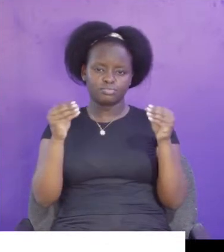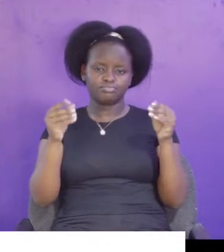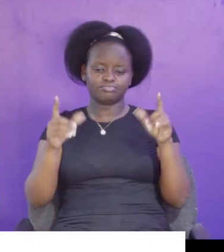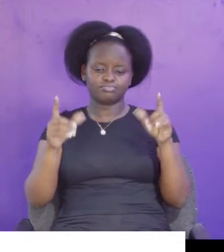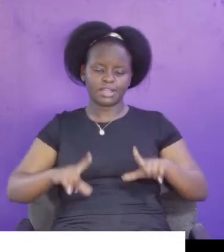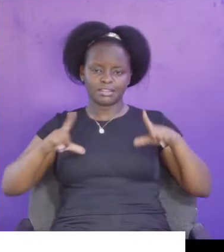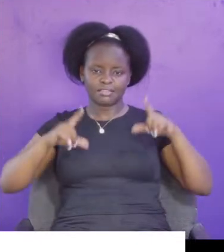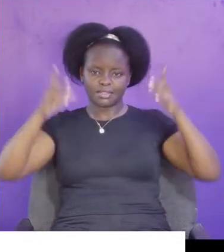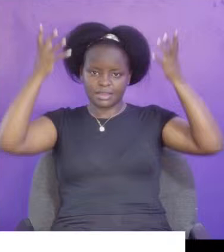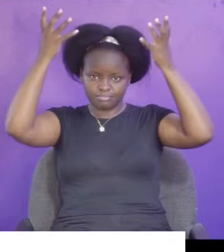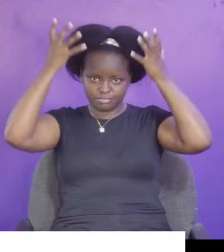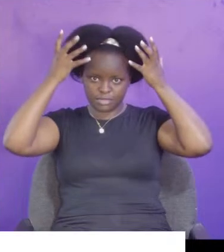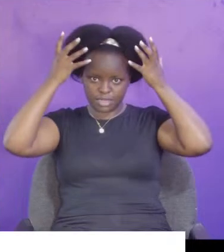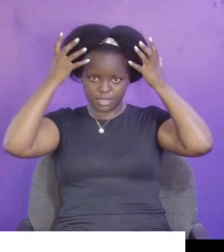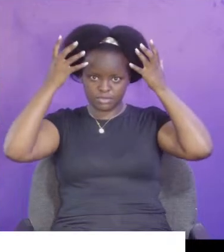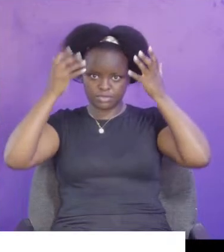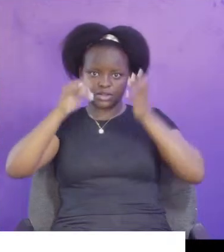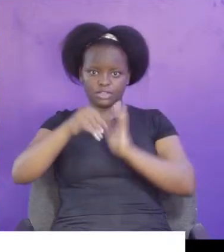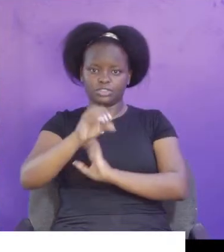Joey!